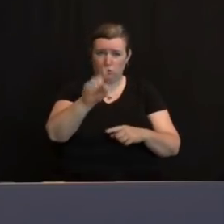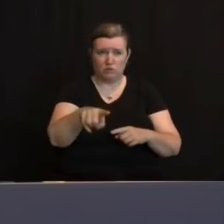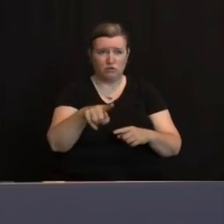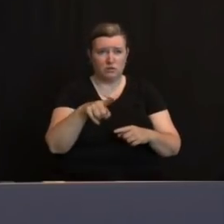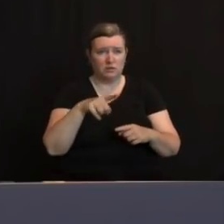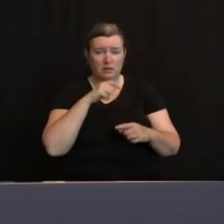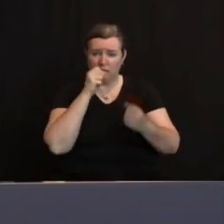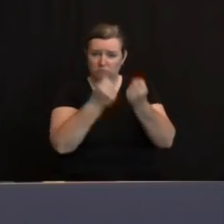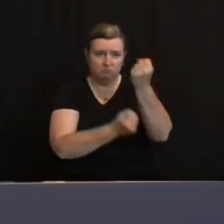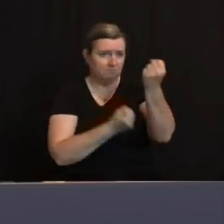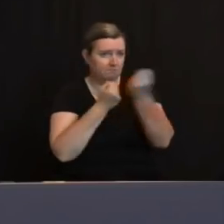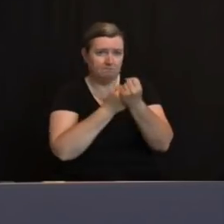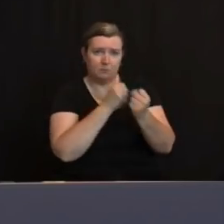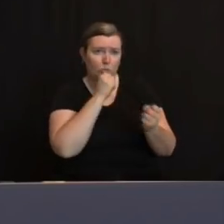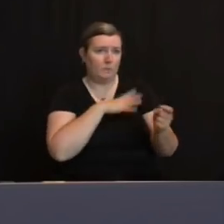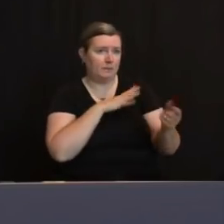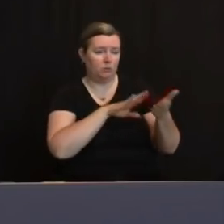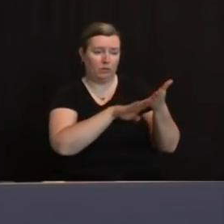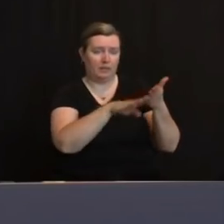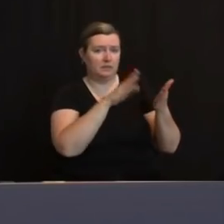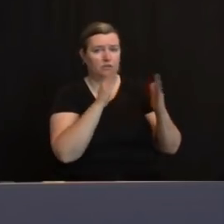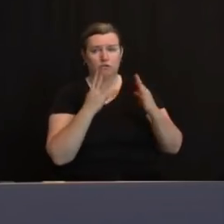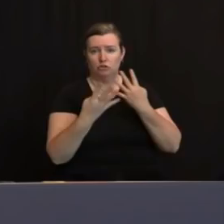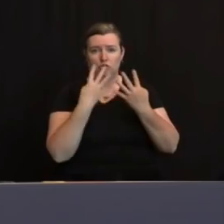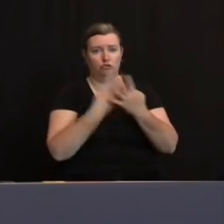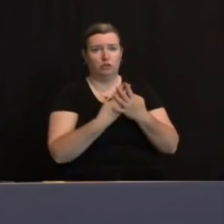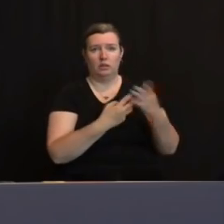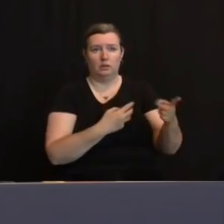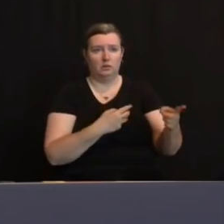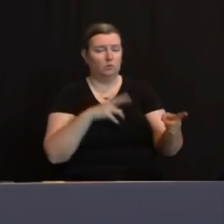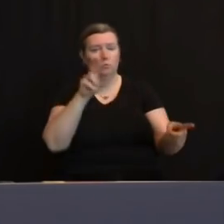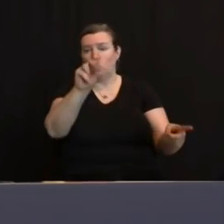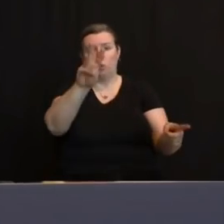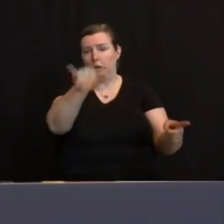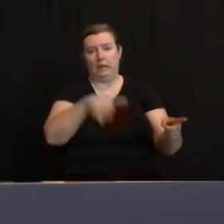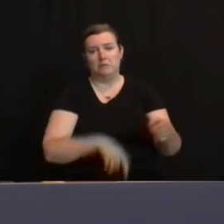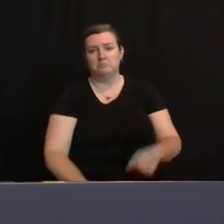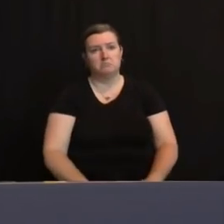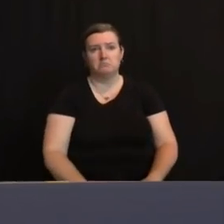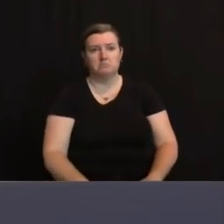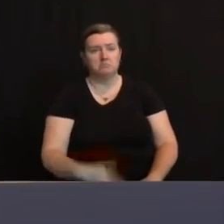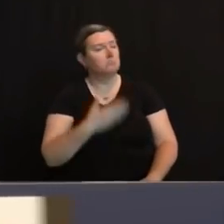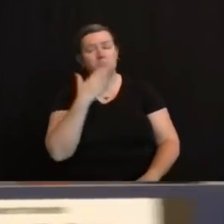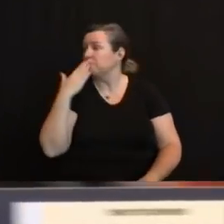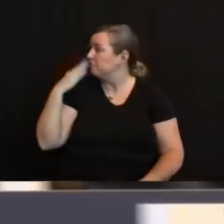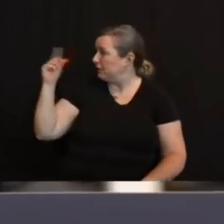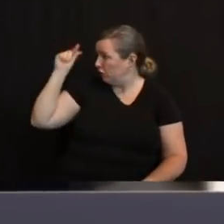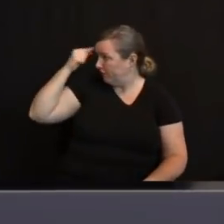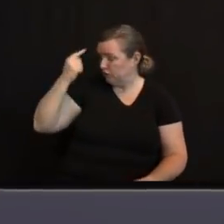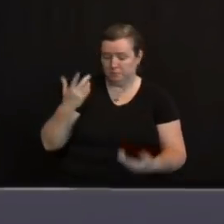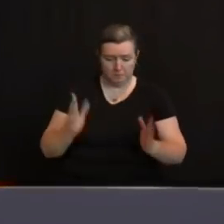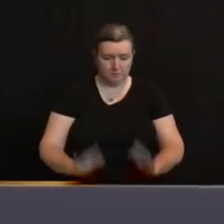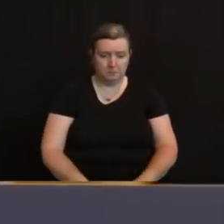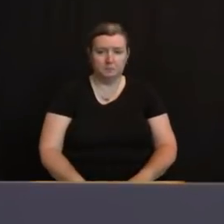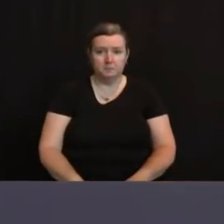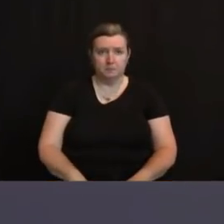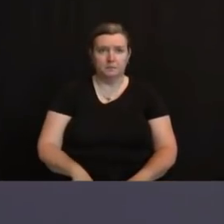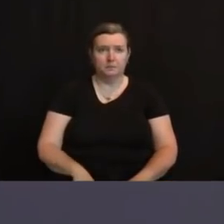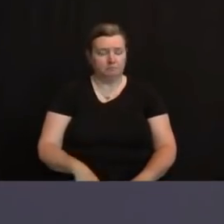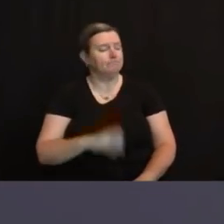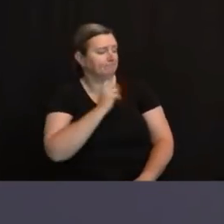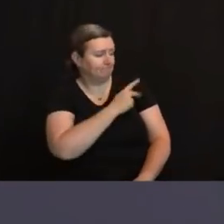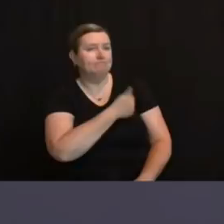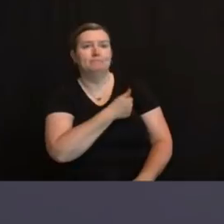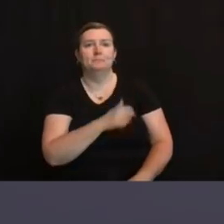her release in any way, shape, or form. Thank you, Governor. Thank you, Pat. I appreciate also your